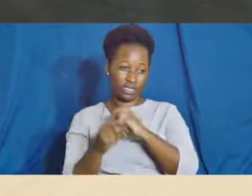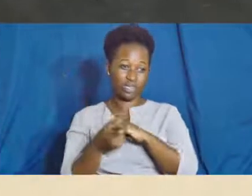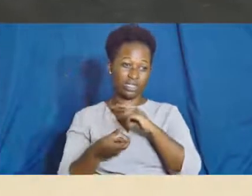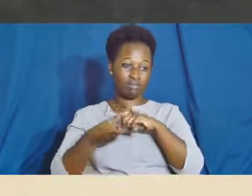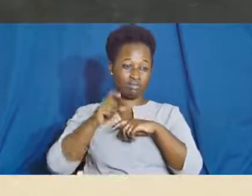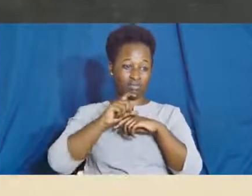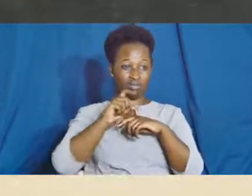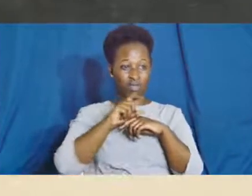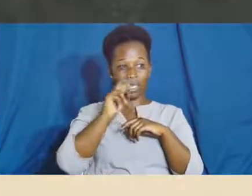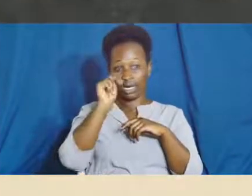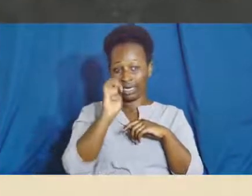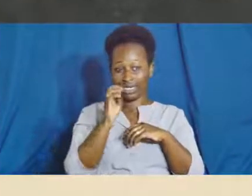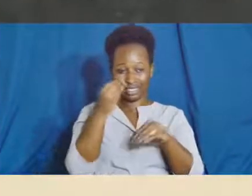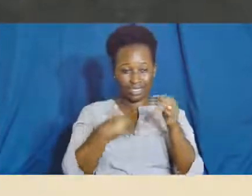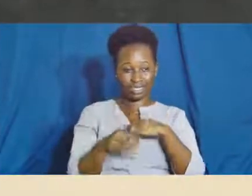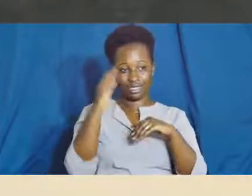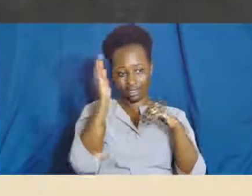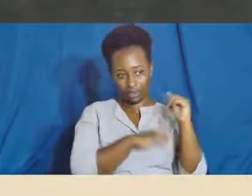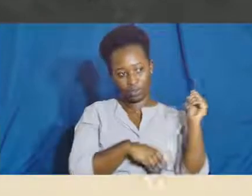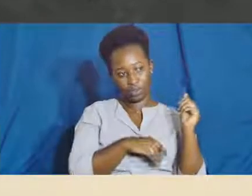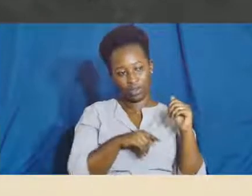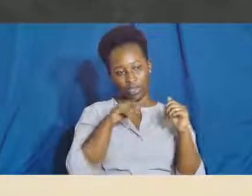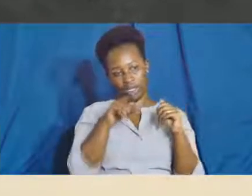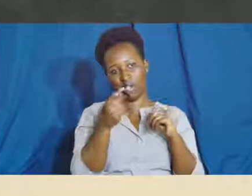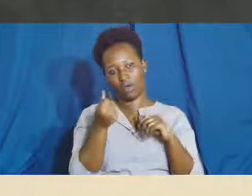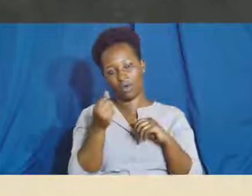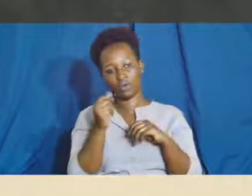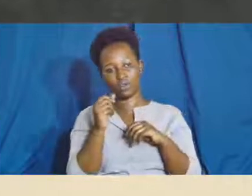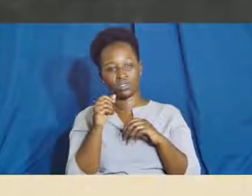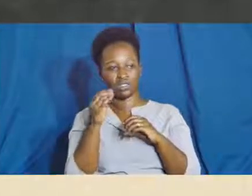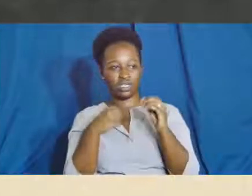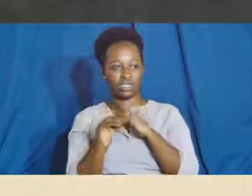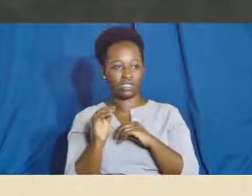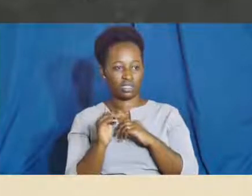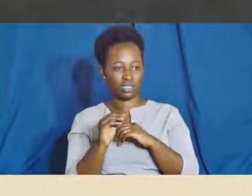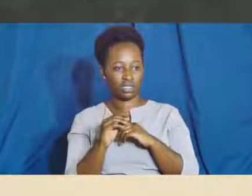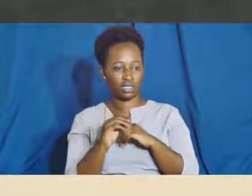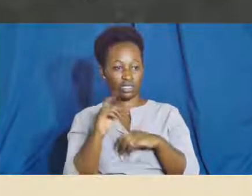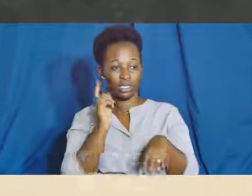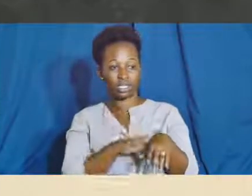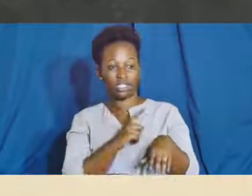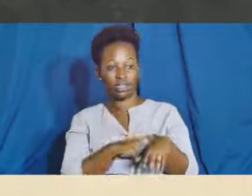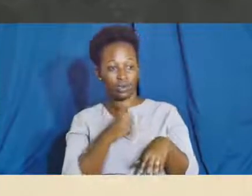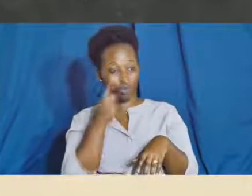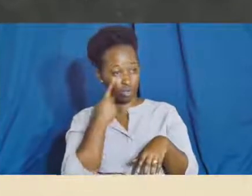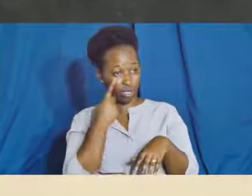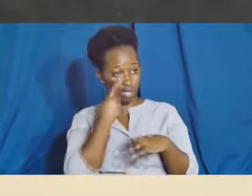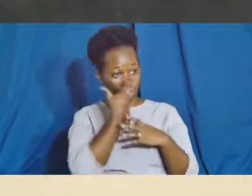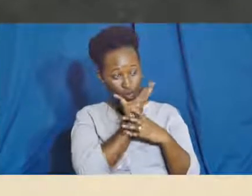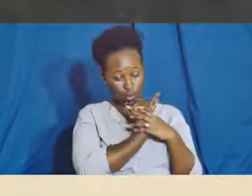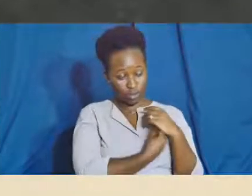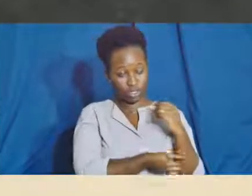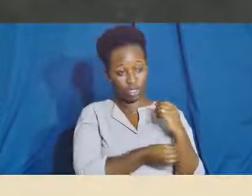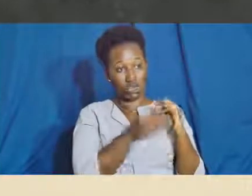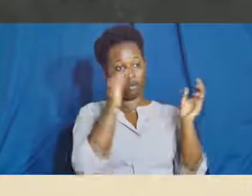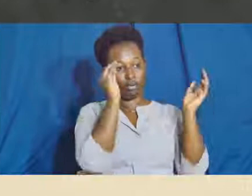don't write profit here. You write loss and don't indicate a negative because you already have the word loss. If you write the word